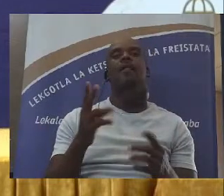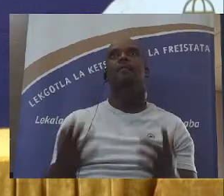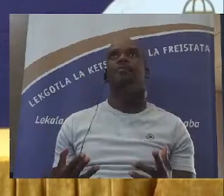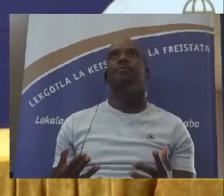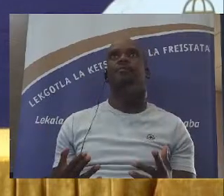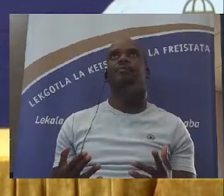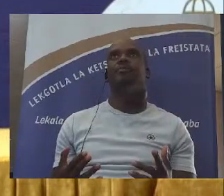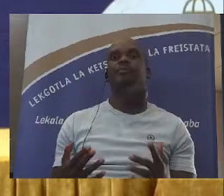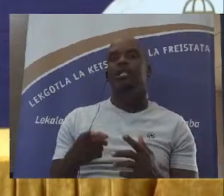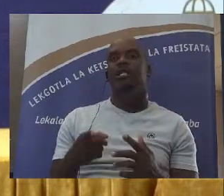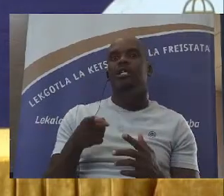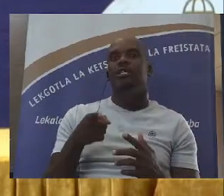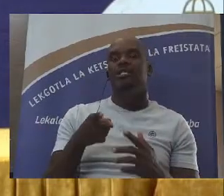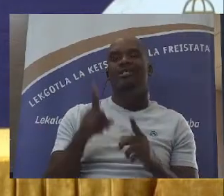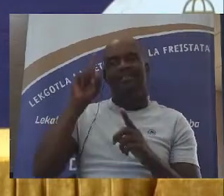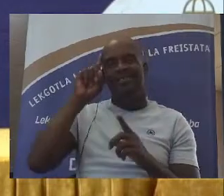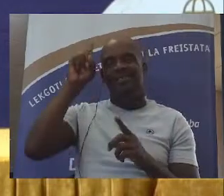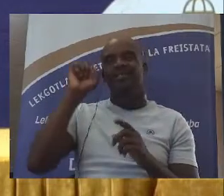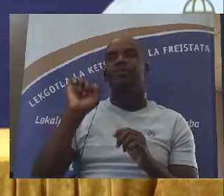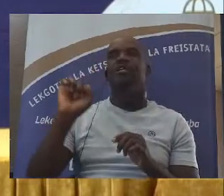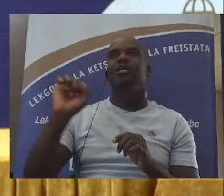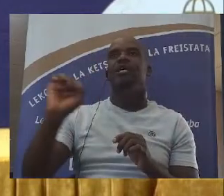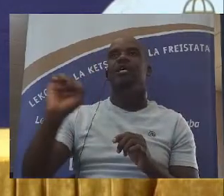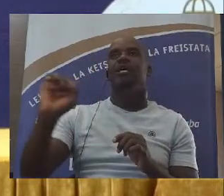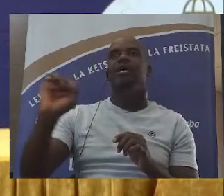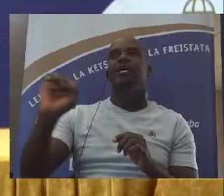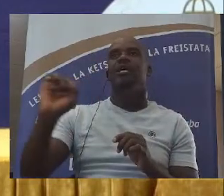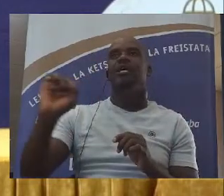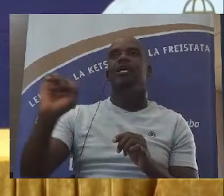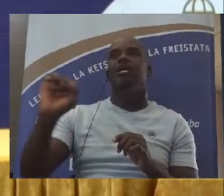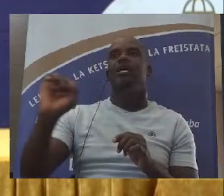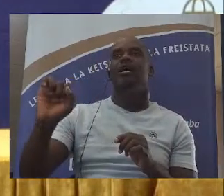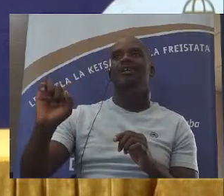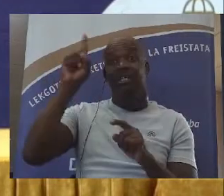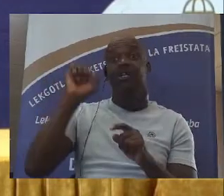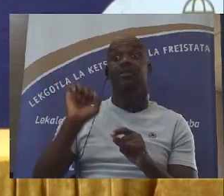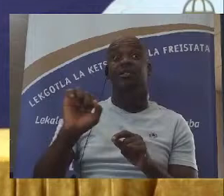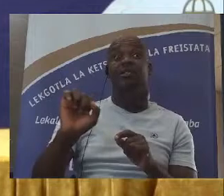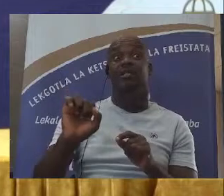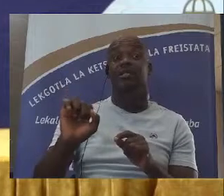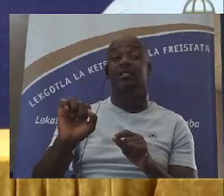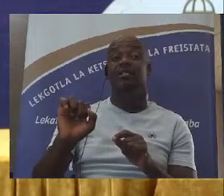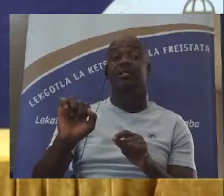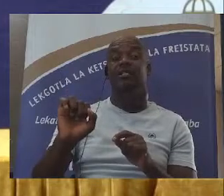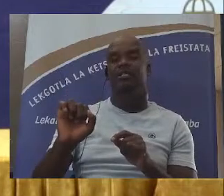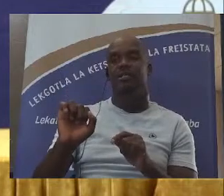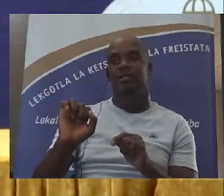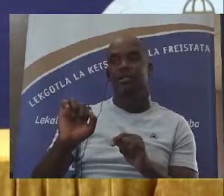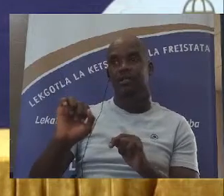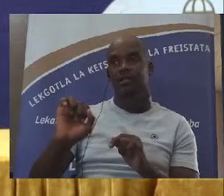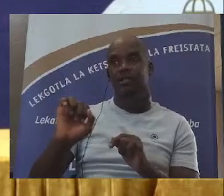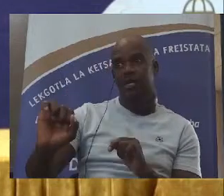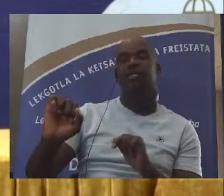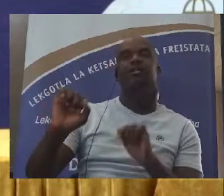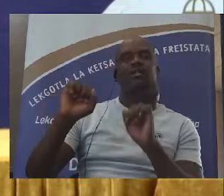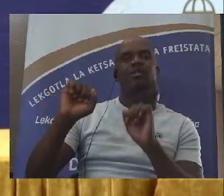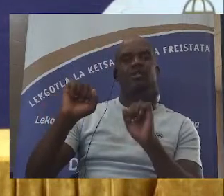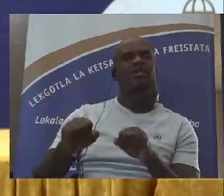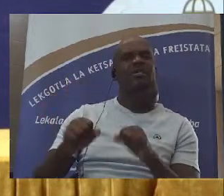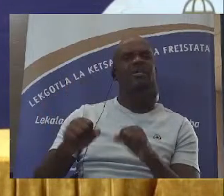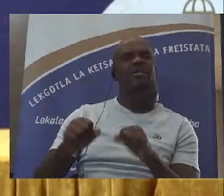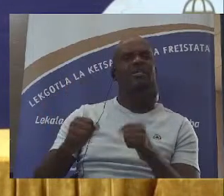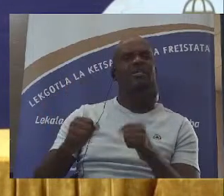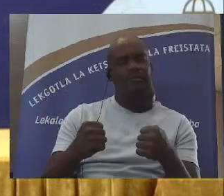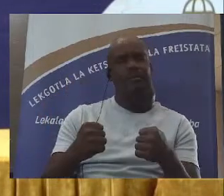are binding and they're final. A further protection that is built in is